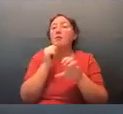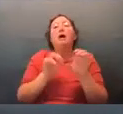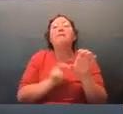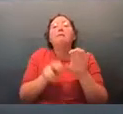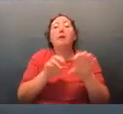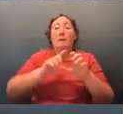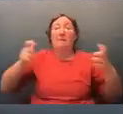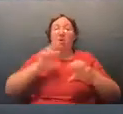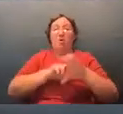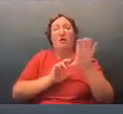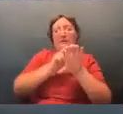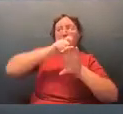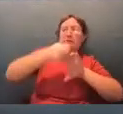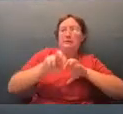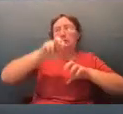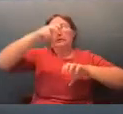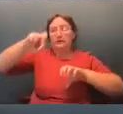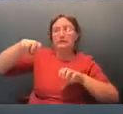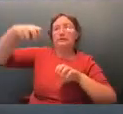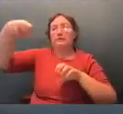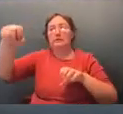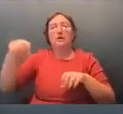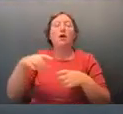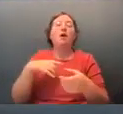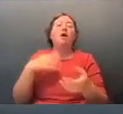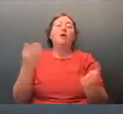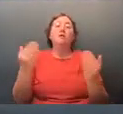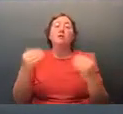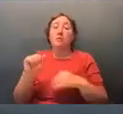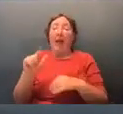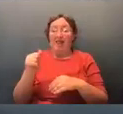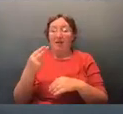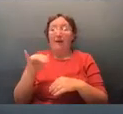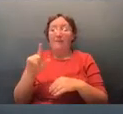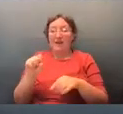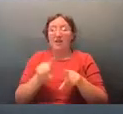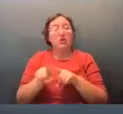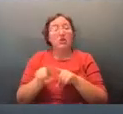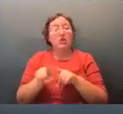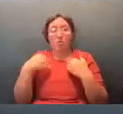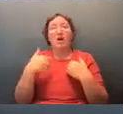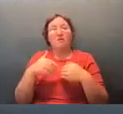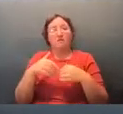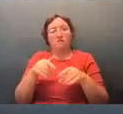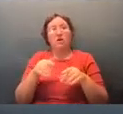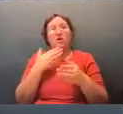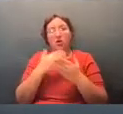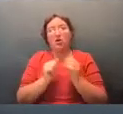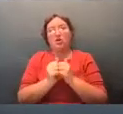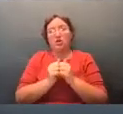bouldering. Ugh, big bouldering there. And then in Alabama Hills is also another good area for sport